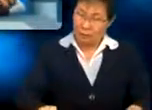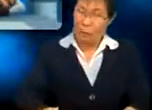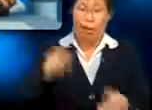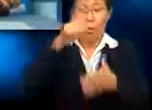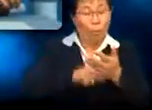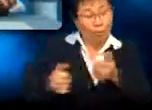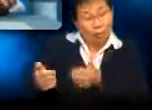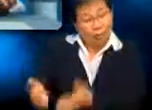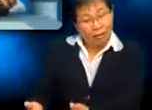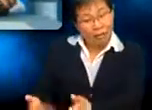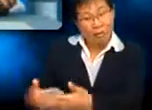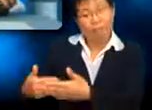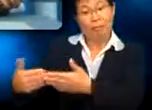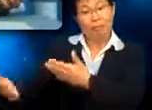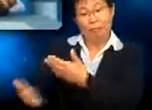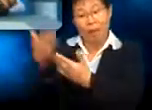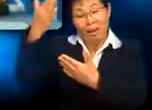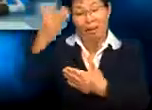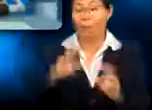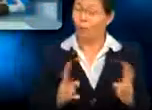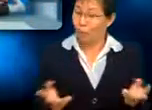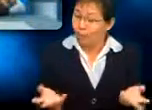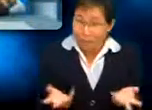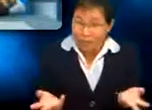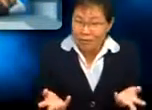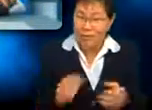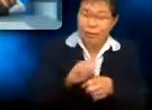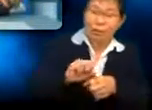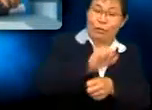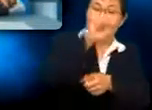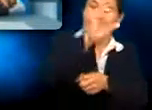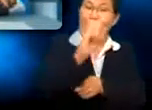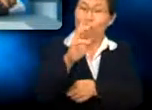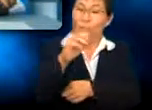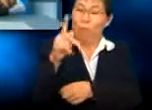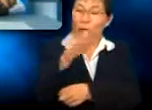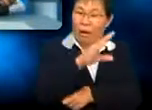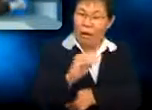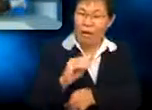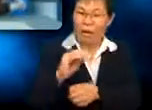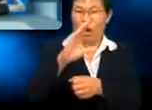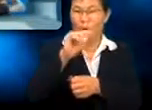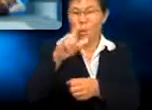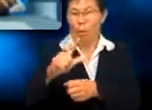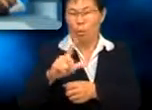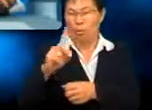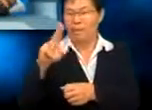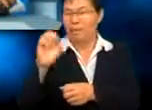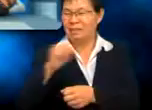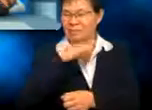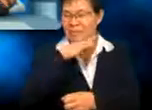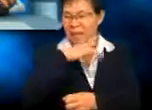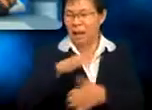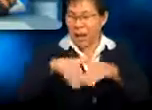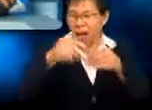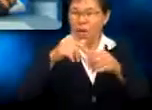what is left behind? Well, there's smoke and coal dust. And how does the